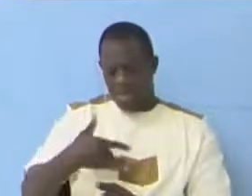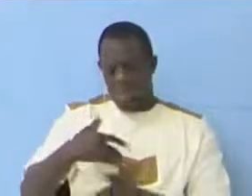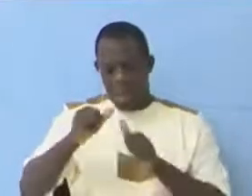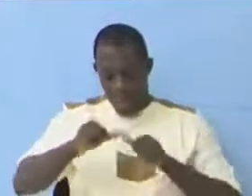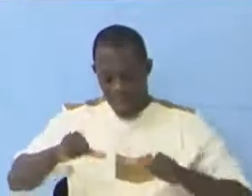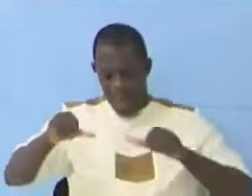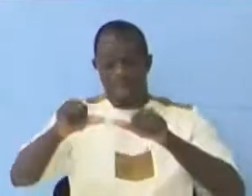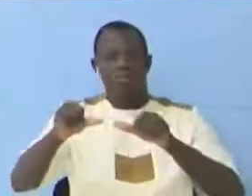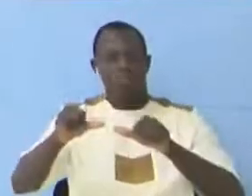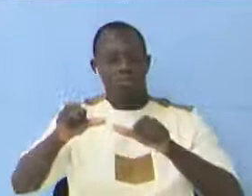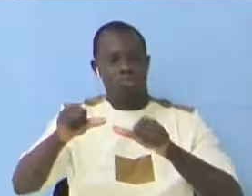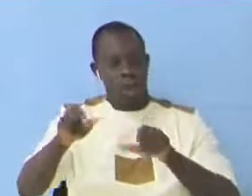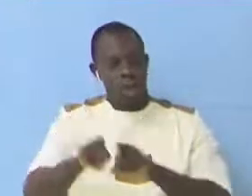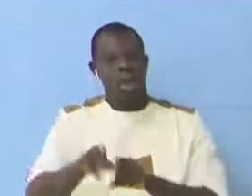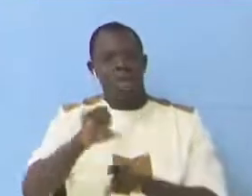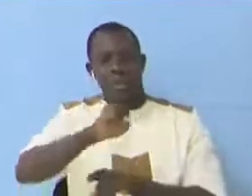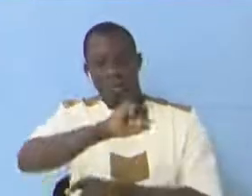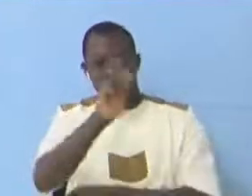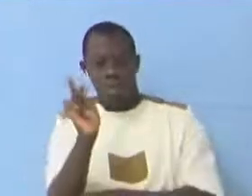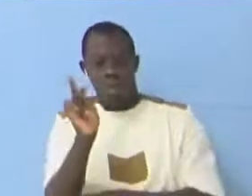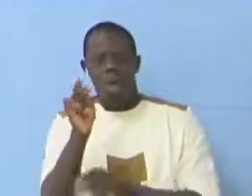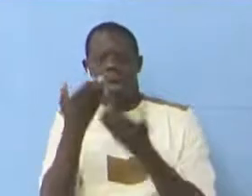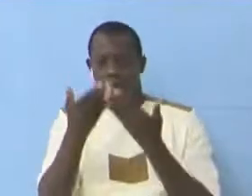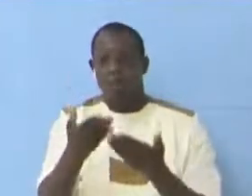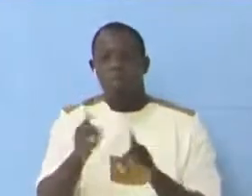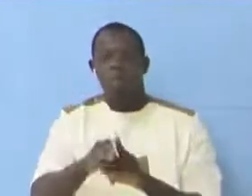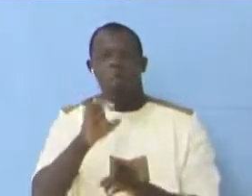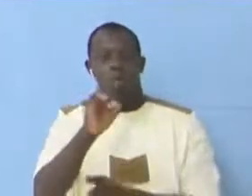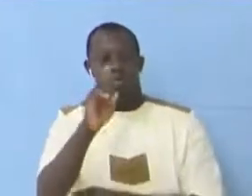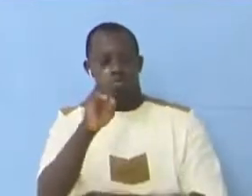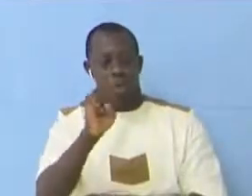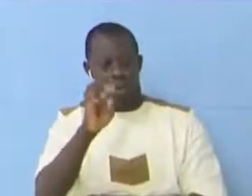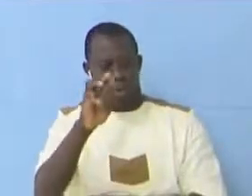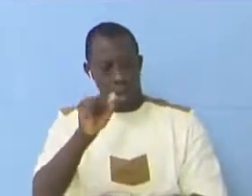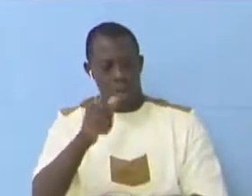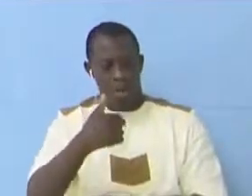Usman, let me drop you, then go home in Bijilo.